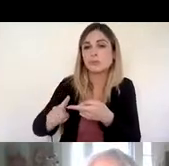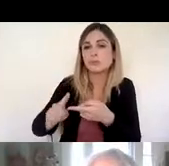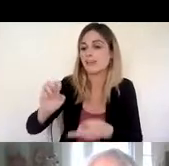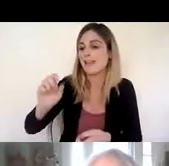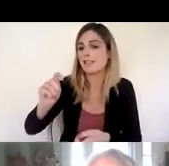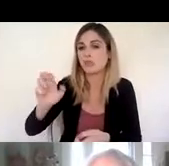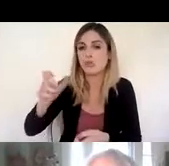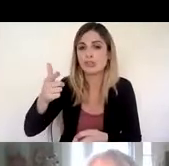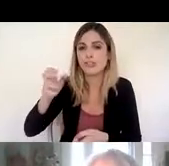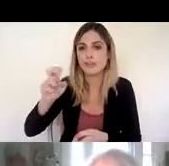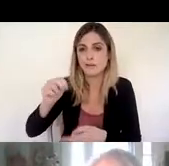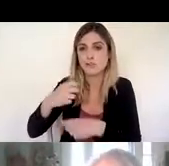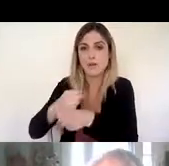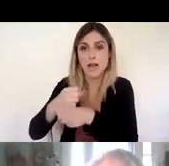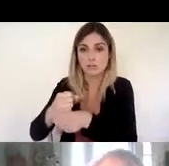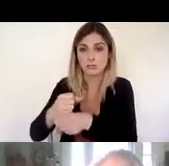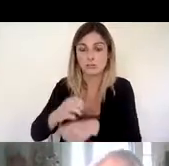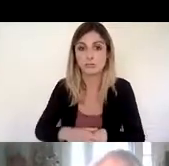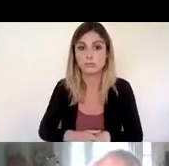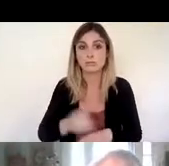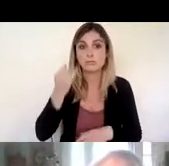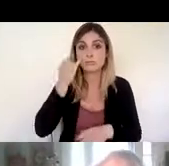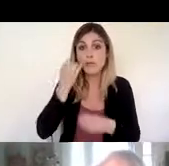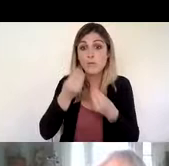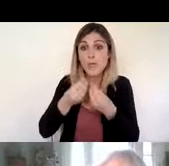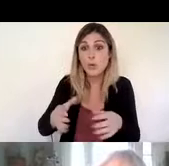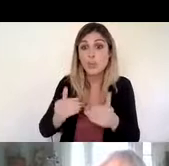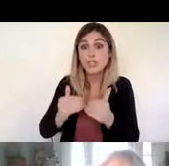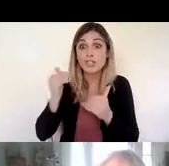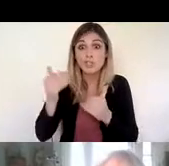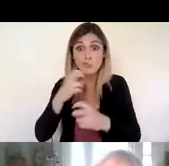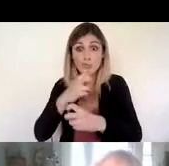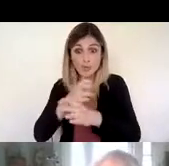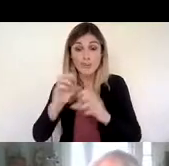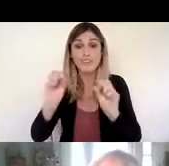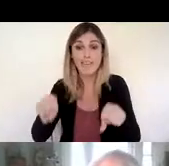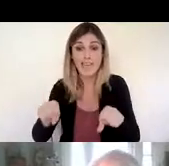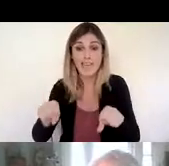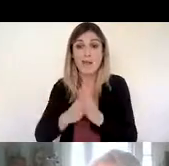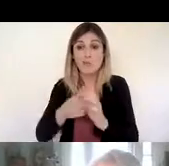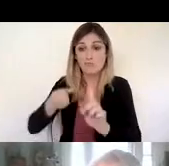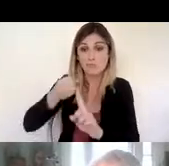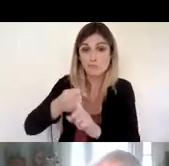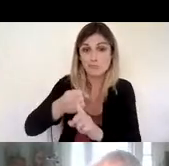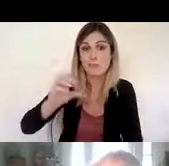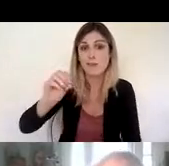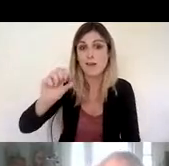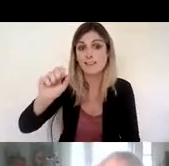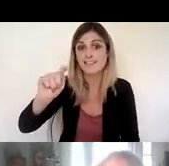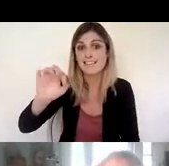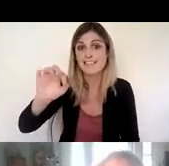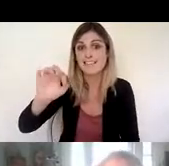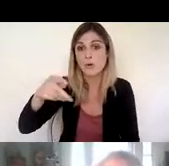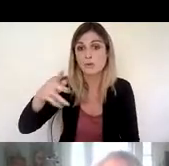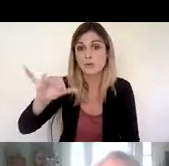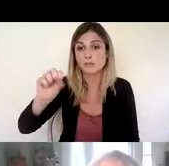women. If we lose too much bone, it can result in osteoporosis, and that raises risk for fractures, not just